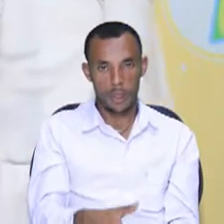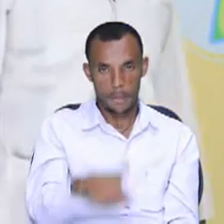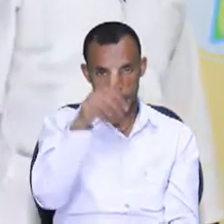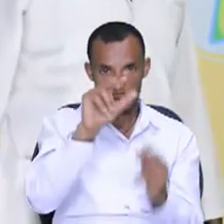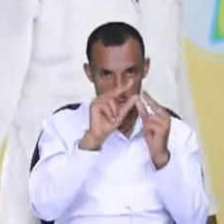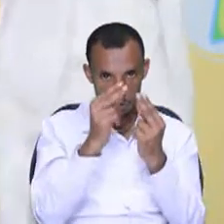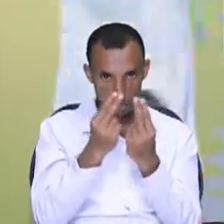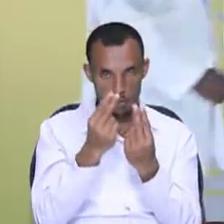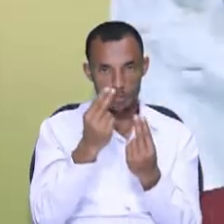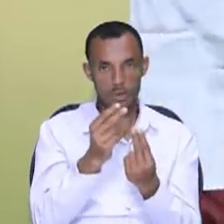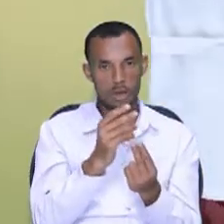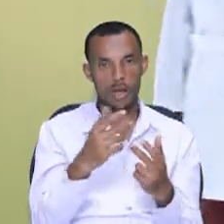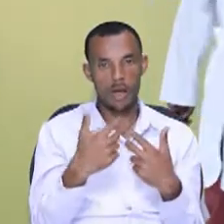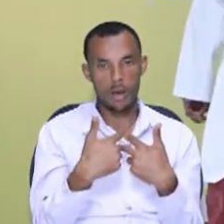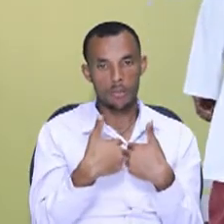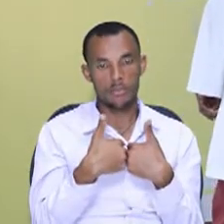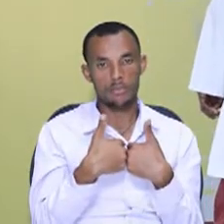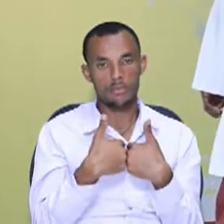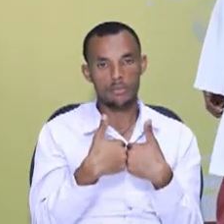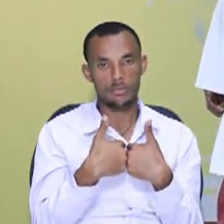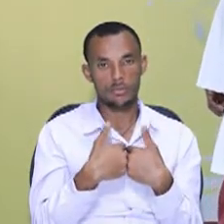Main groups are